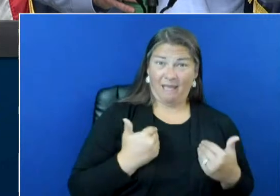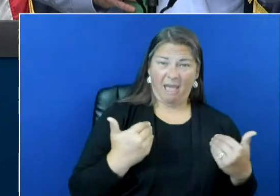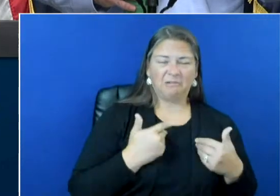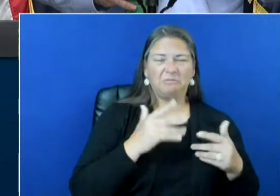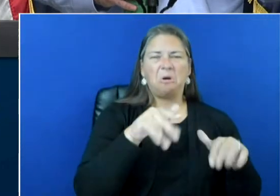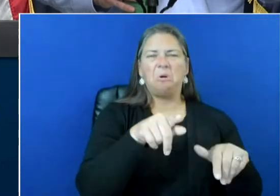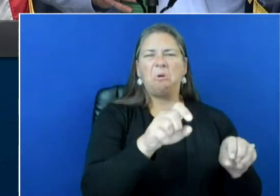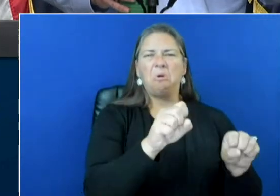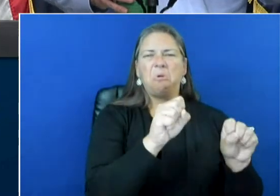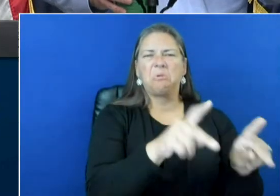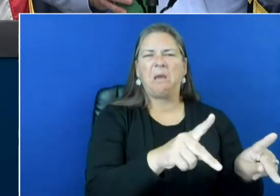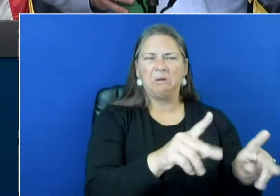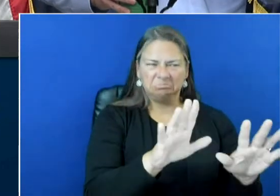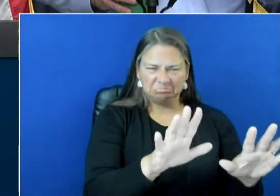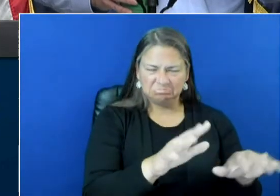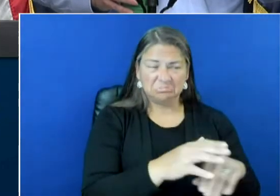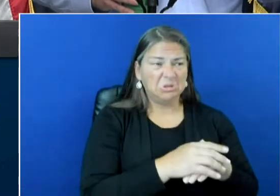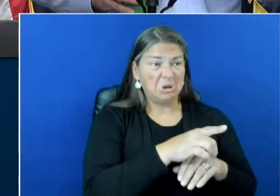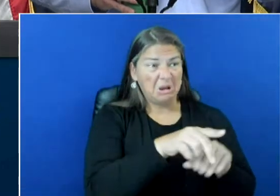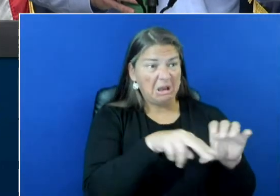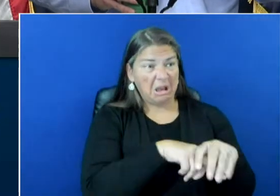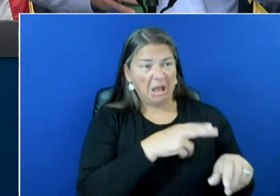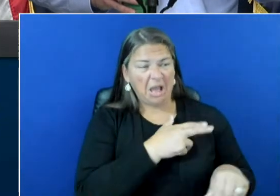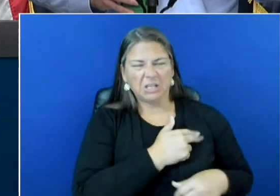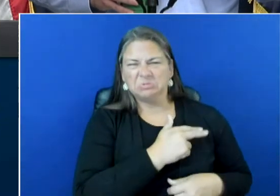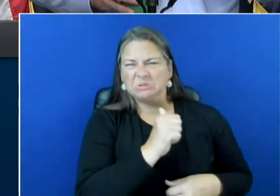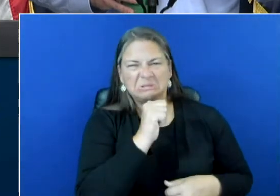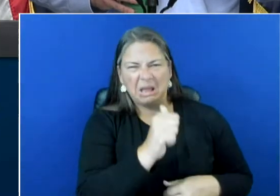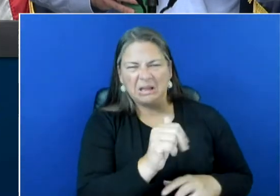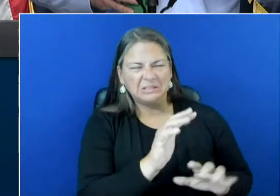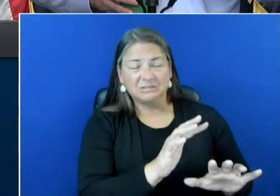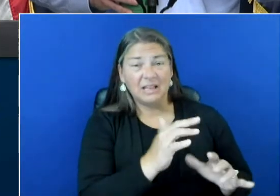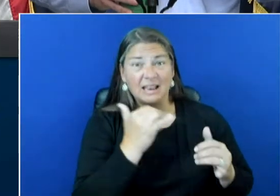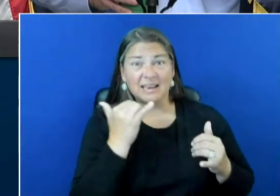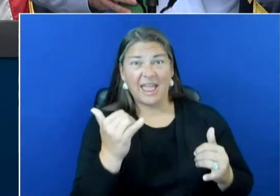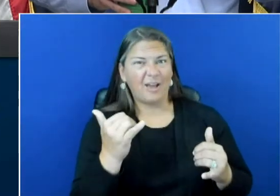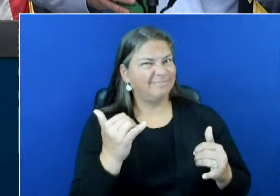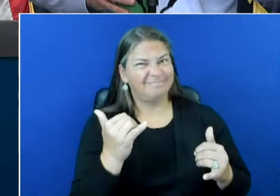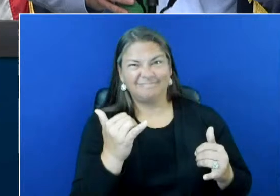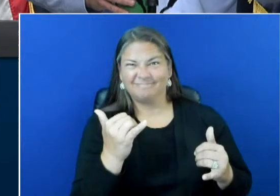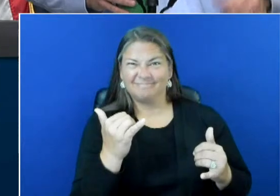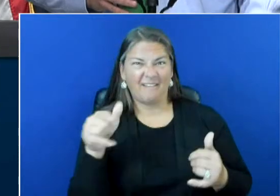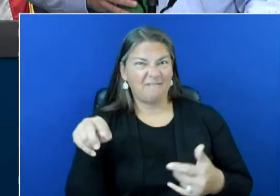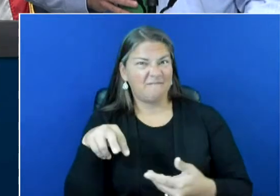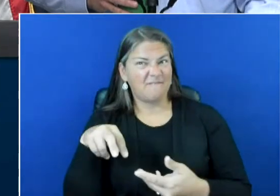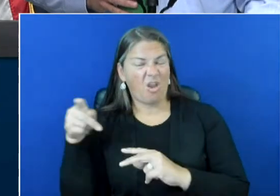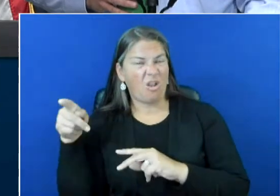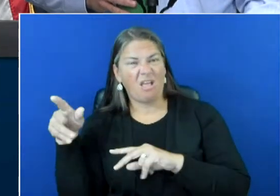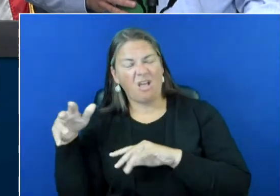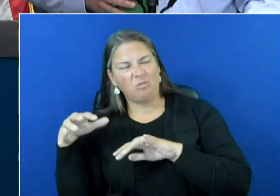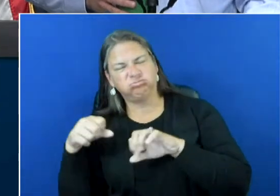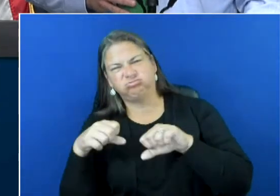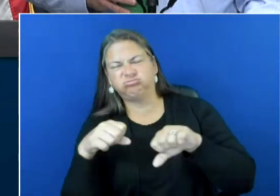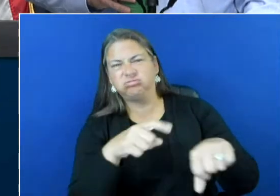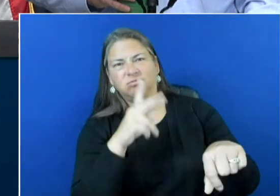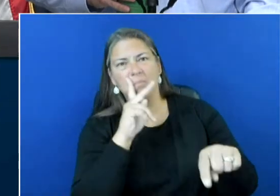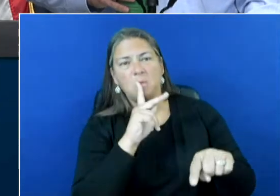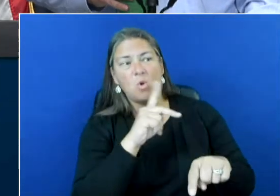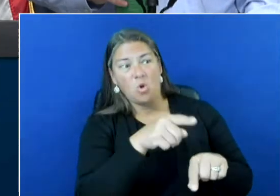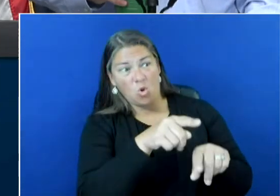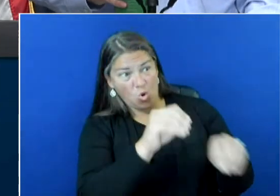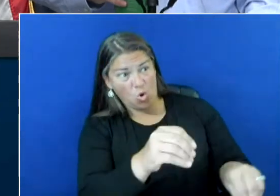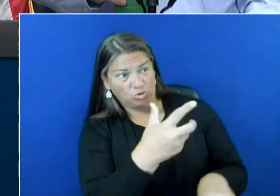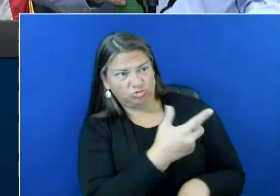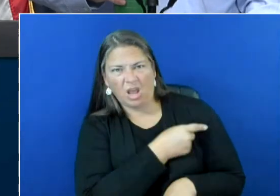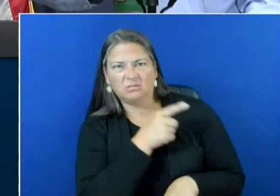You weren't going to end up in the hospital. That is no longer the case. The Delta variant is coming for the unvaccinated, even the younger folks.